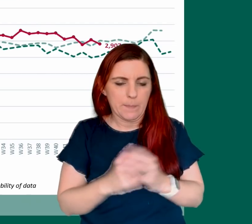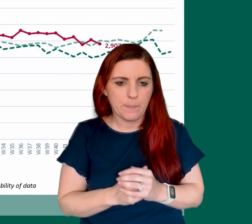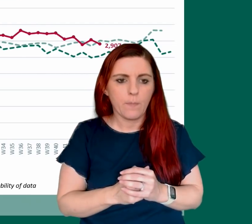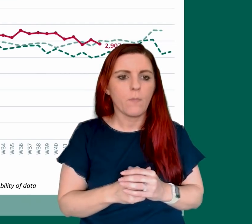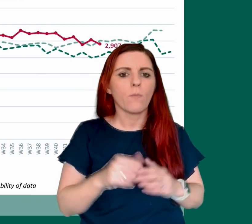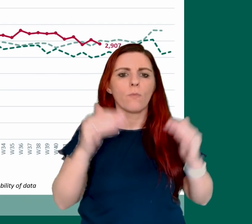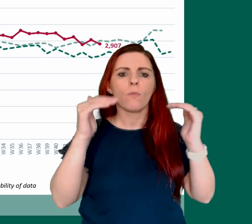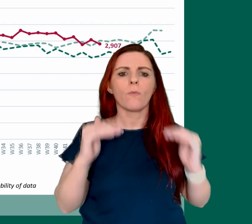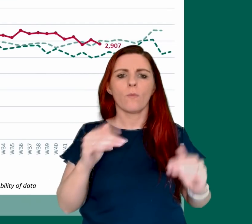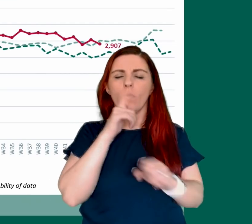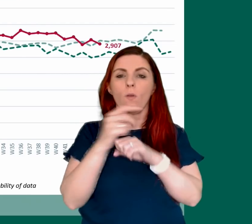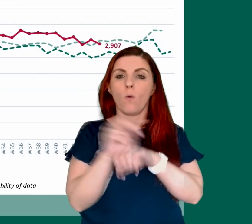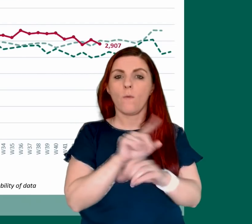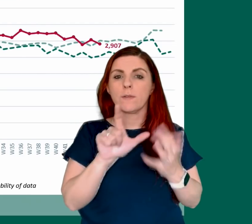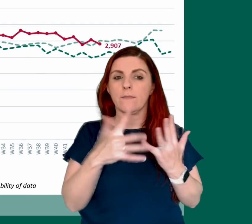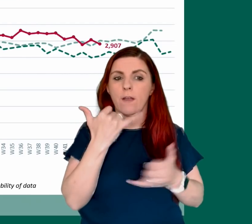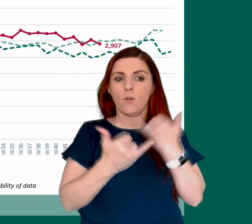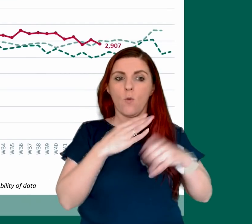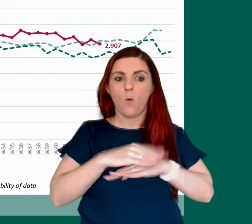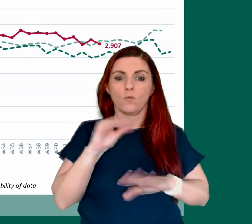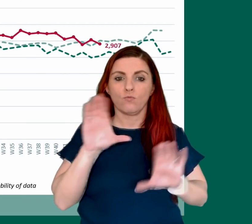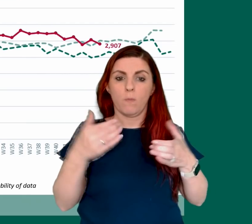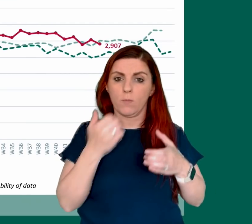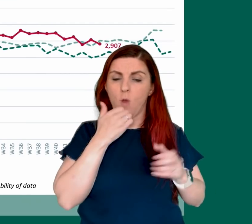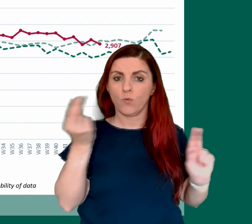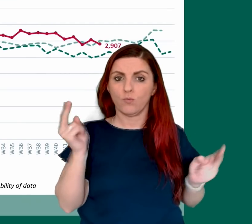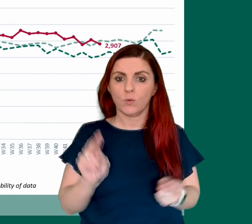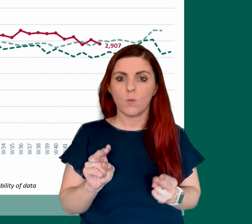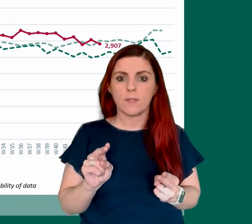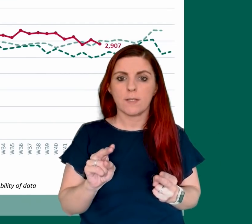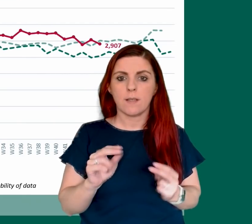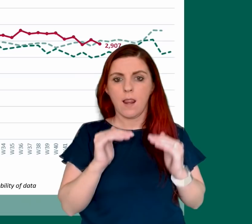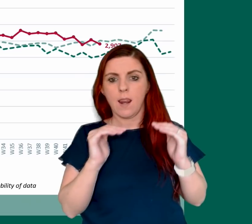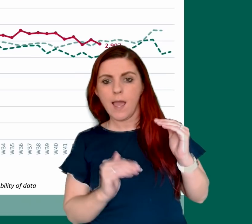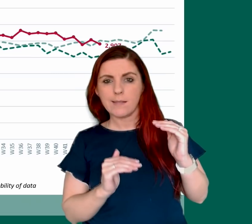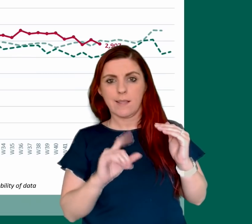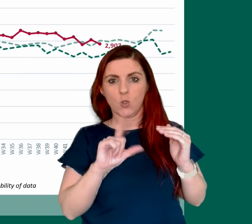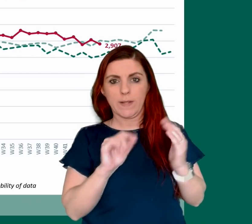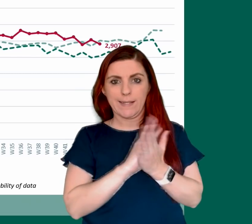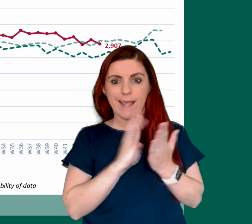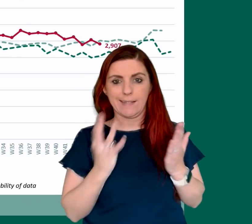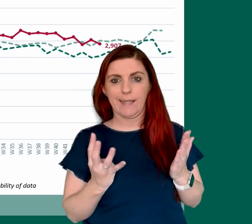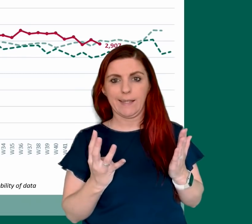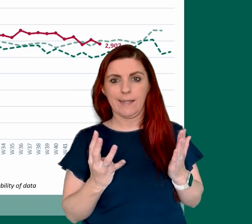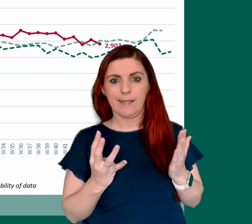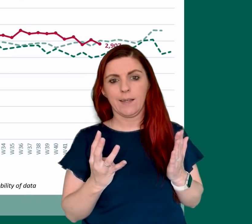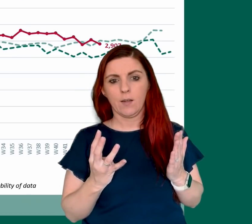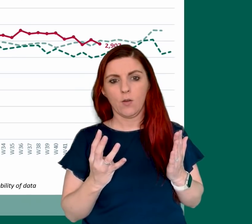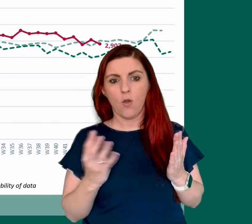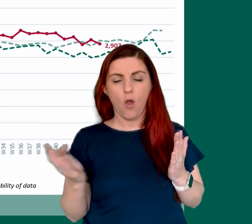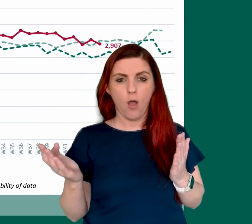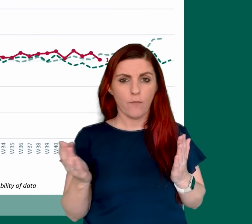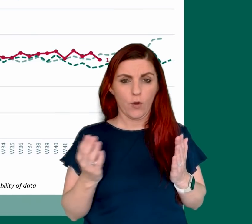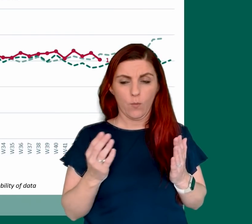Just in terms of our over 75 age group, we can see that that came down below the 2019 levels, having run higher than it for many